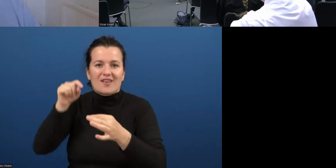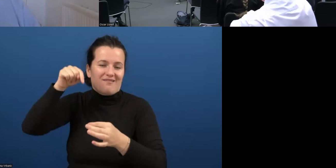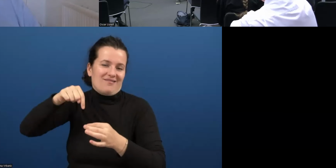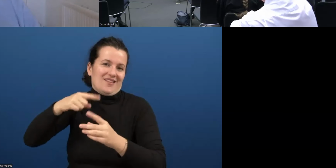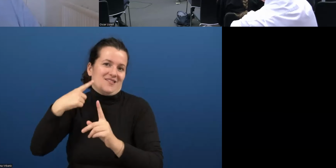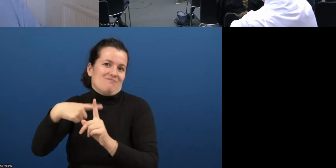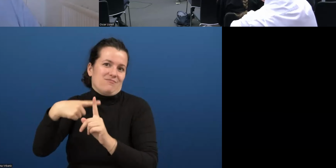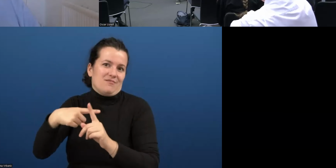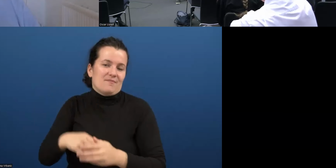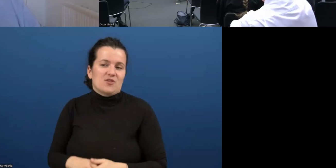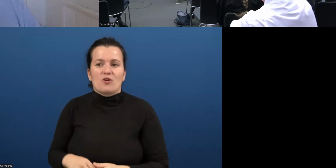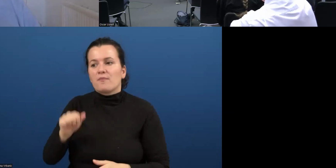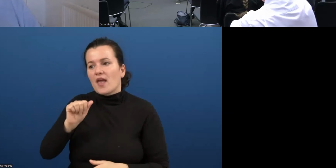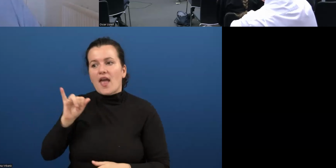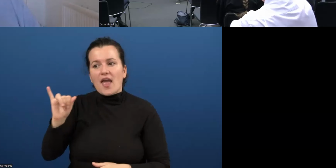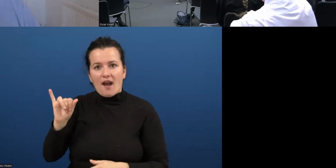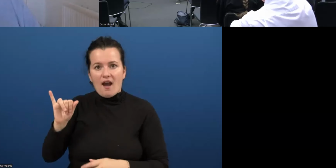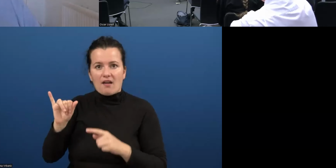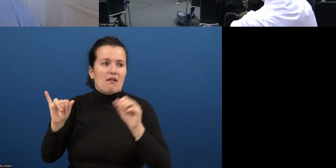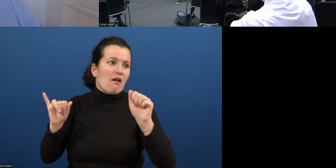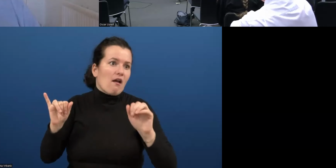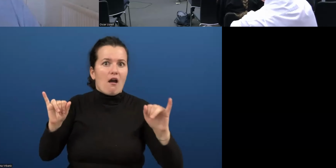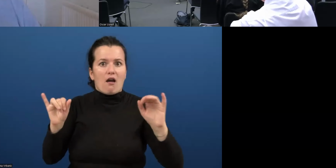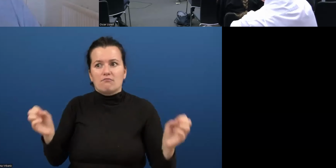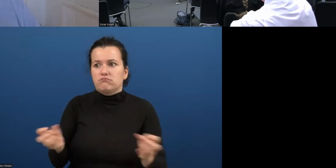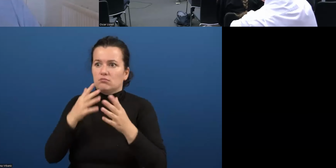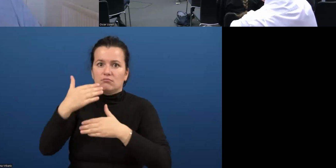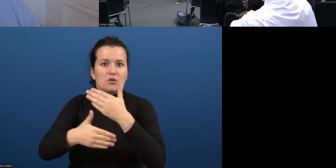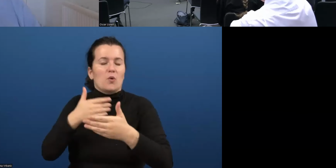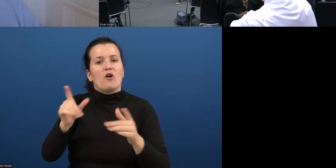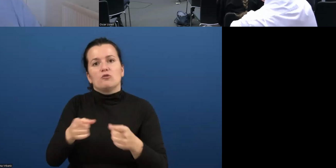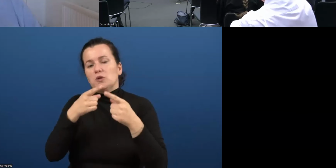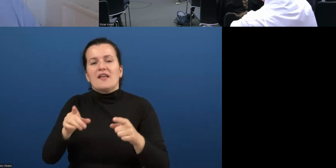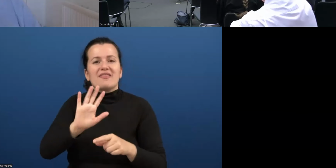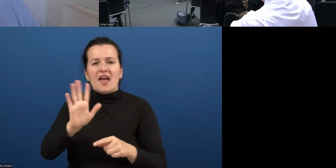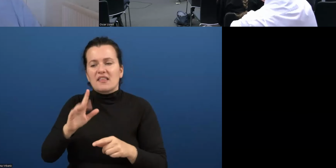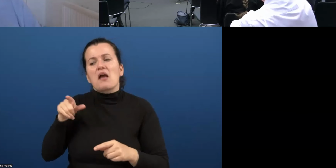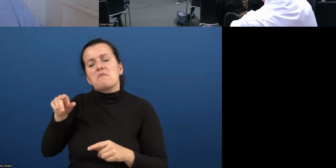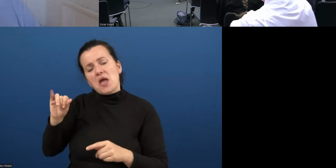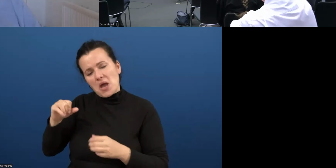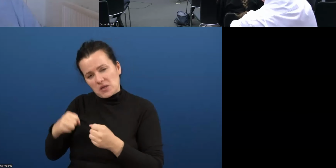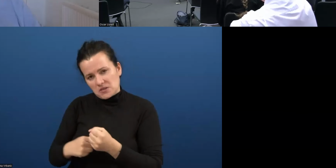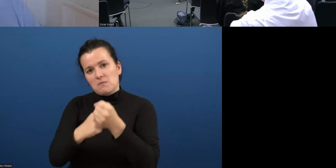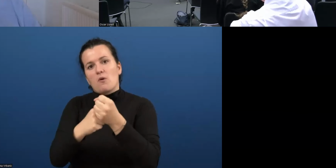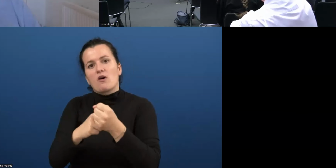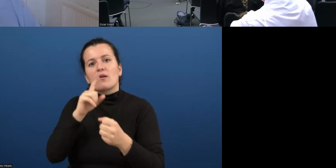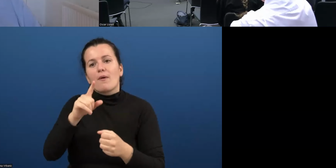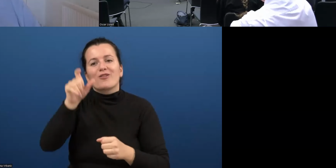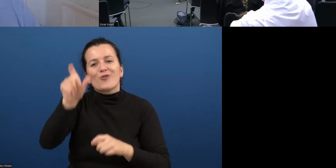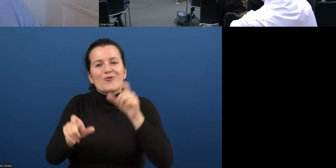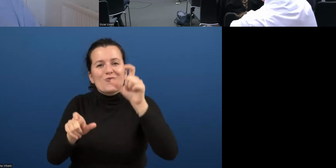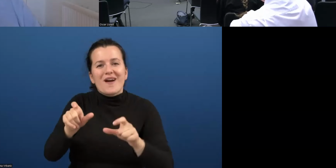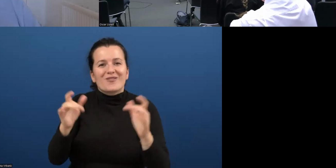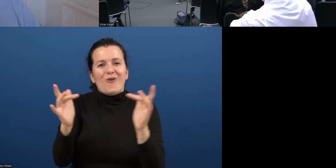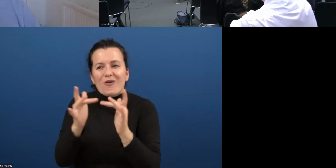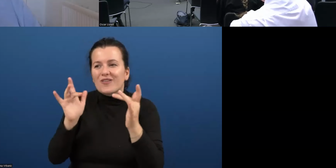core of it. That's what we discovered over the years. But a very good support. And some of the results from writing, teaching kids to write